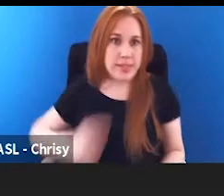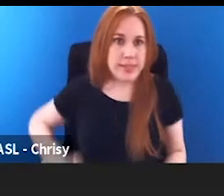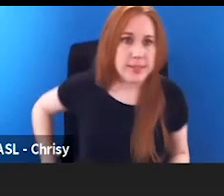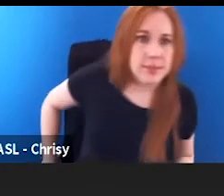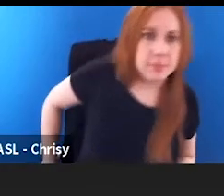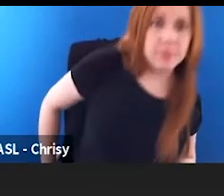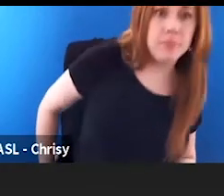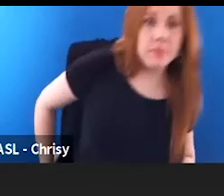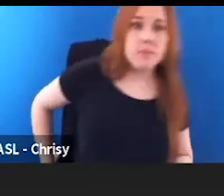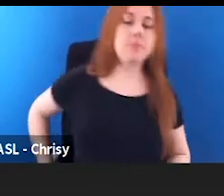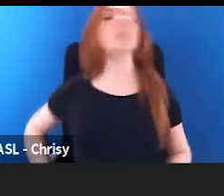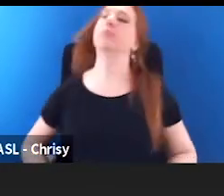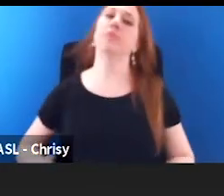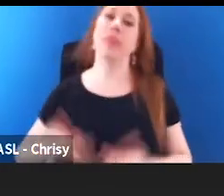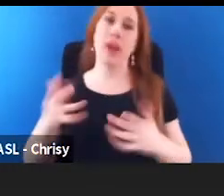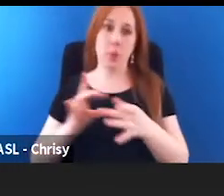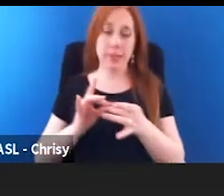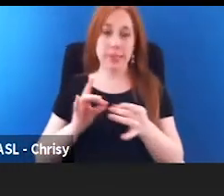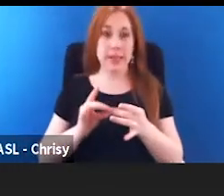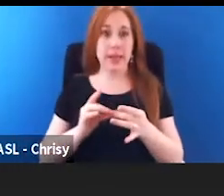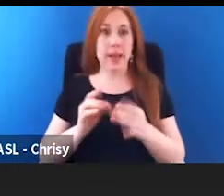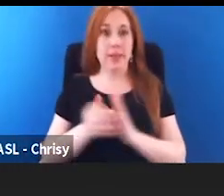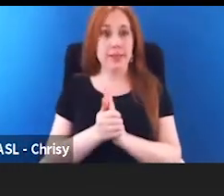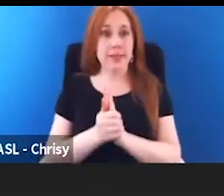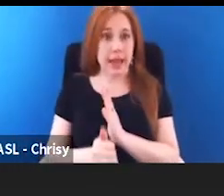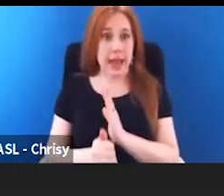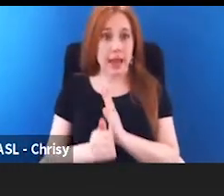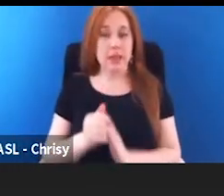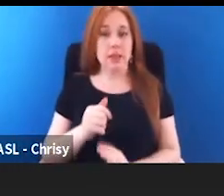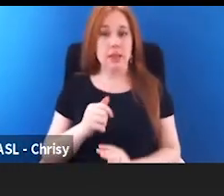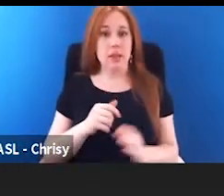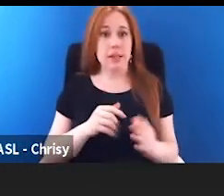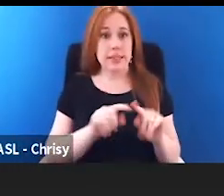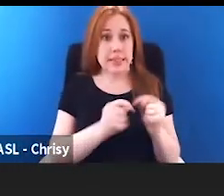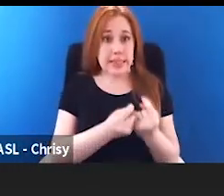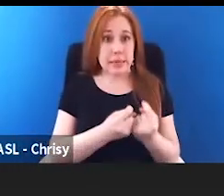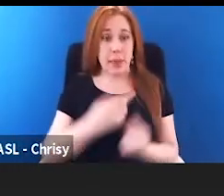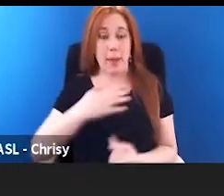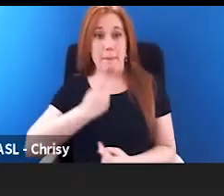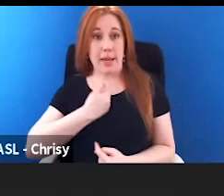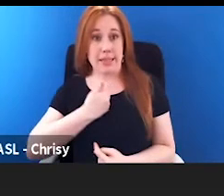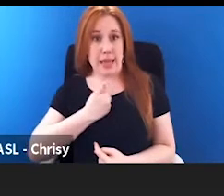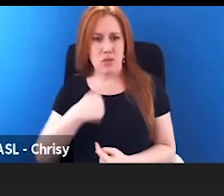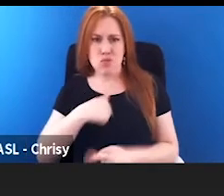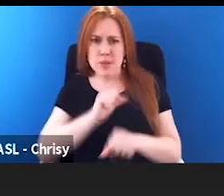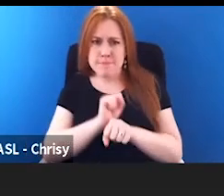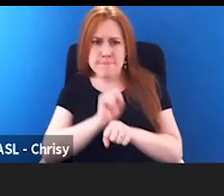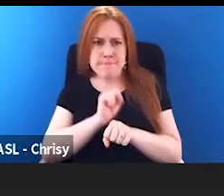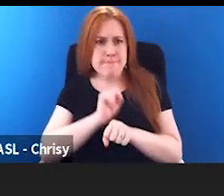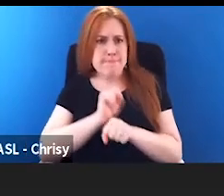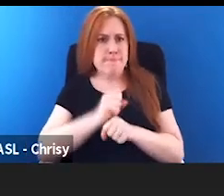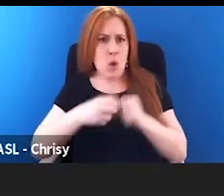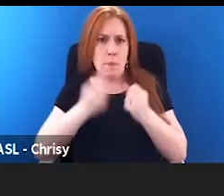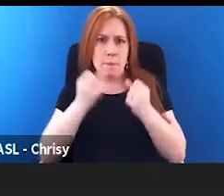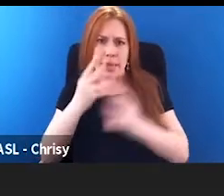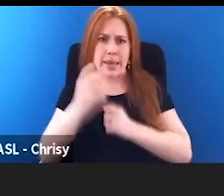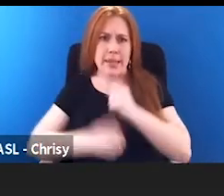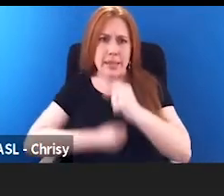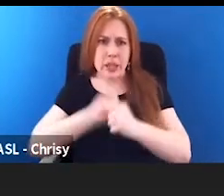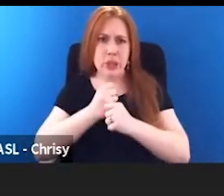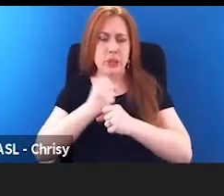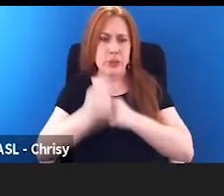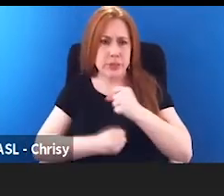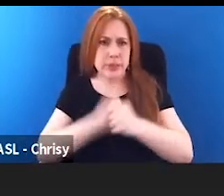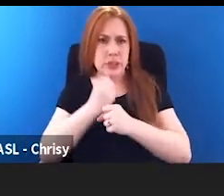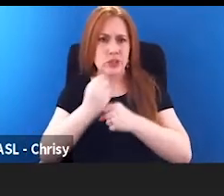And it's something the talent team and myself worked extremely hard on for many years with not a